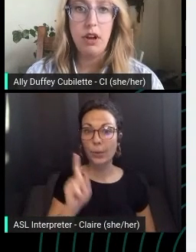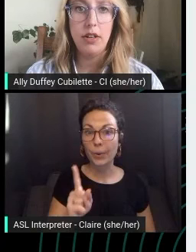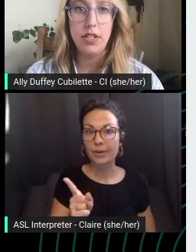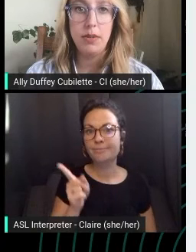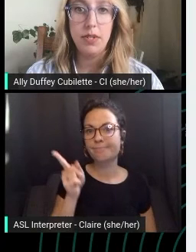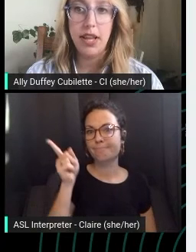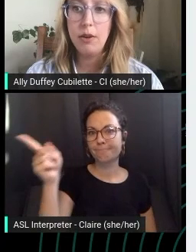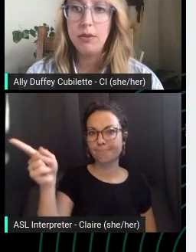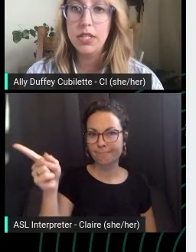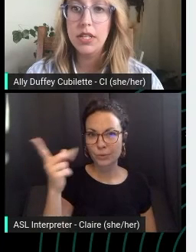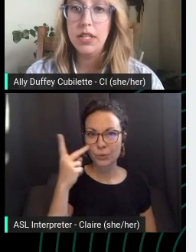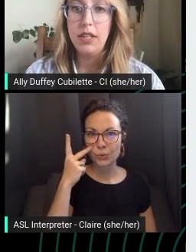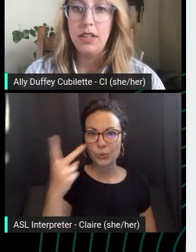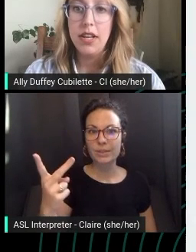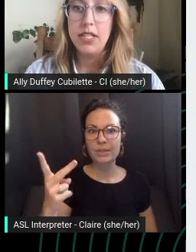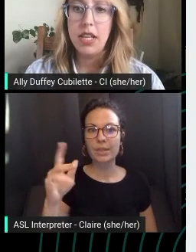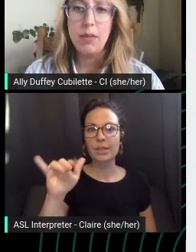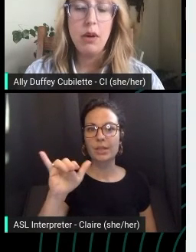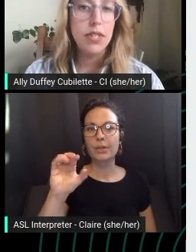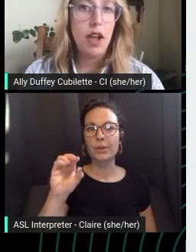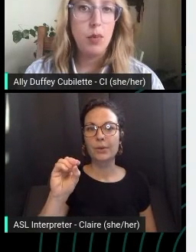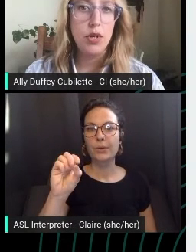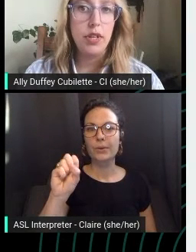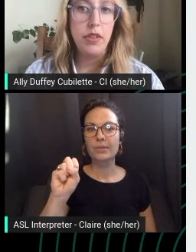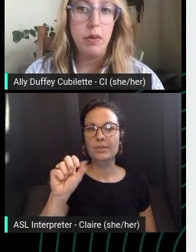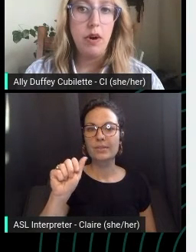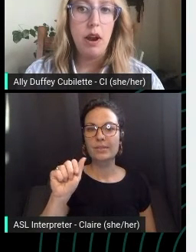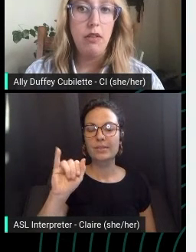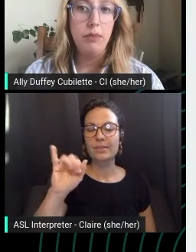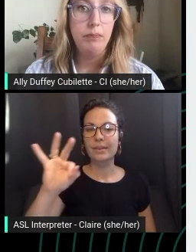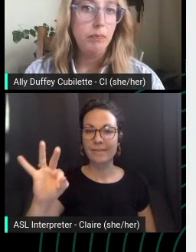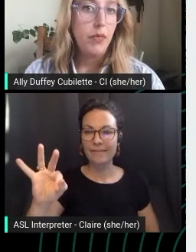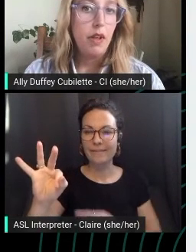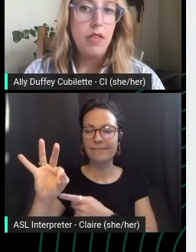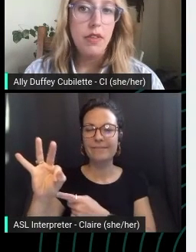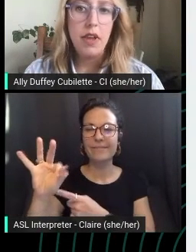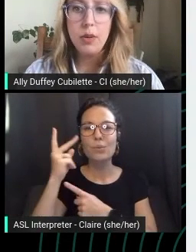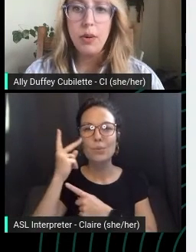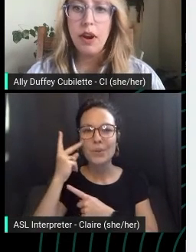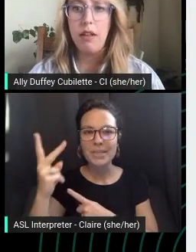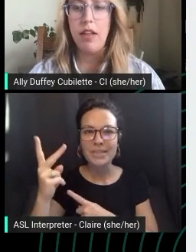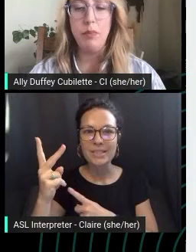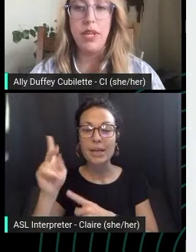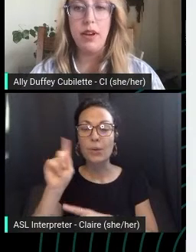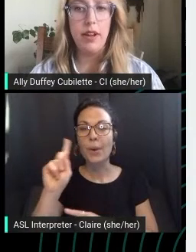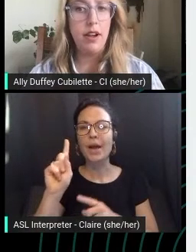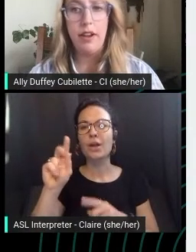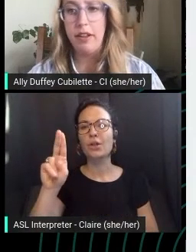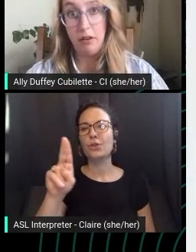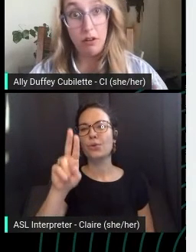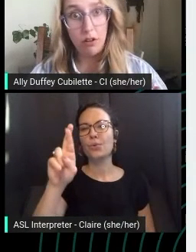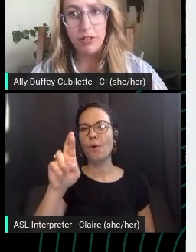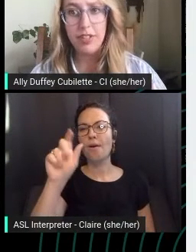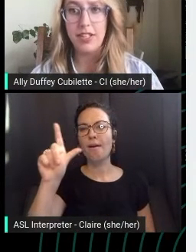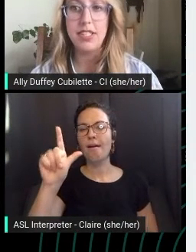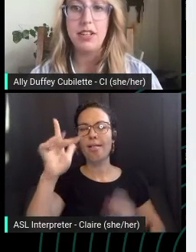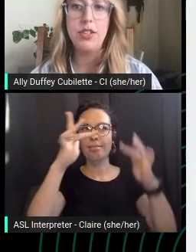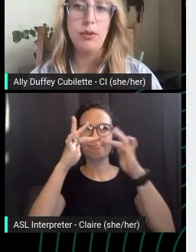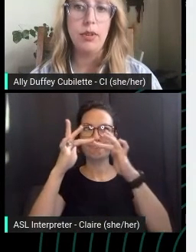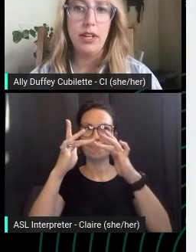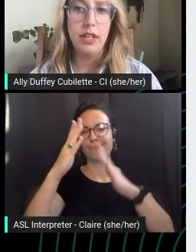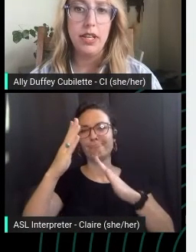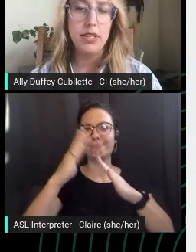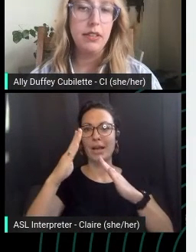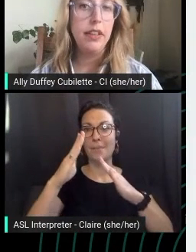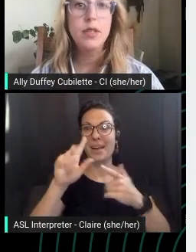Yosef logged into his account, his email was captured in the URL. And then that URL and PII and all gets sent